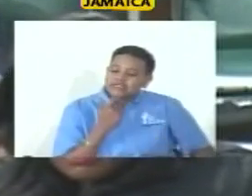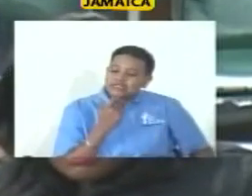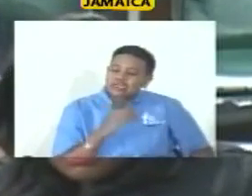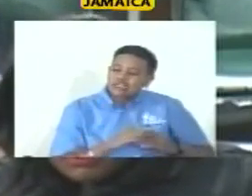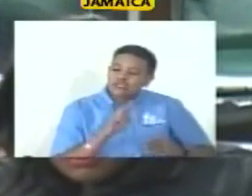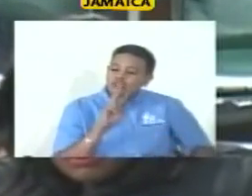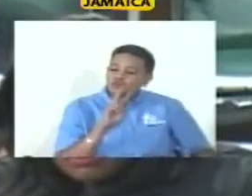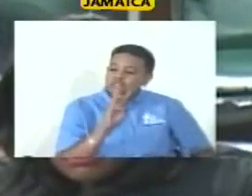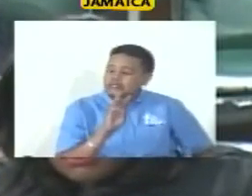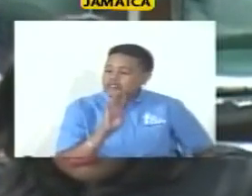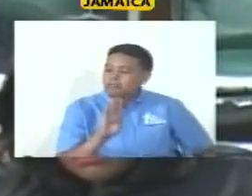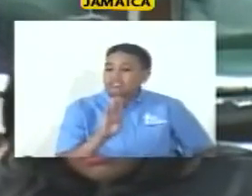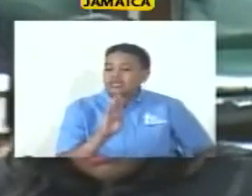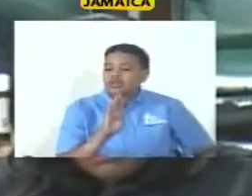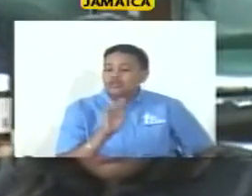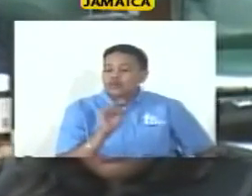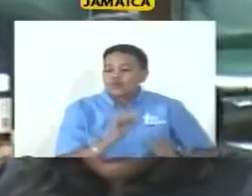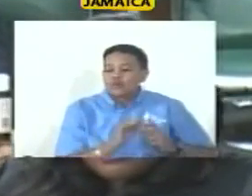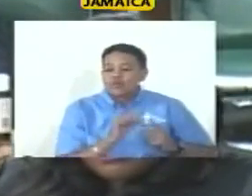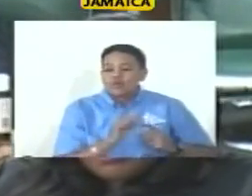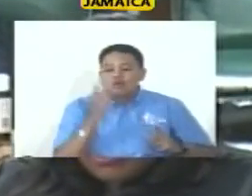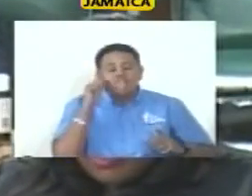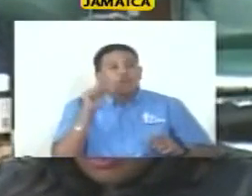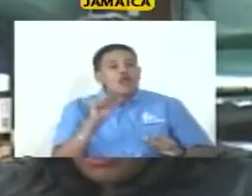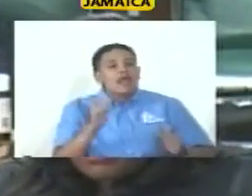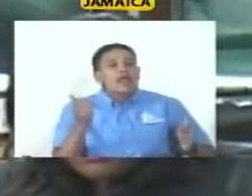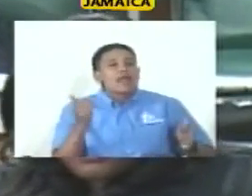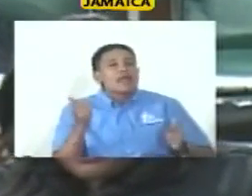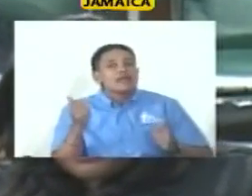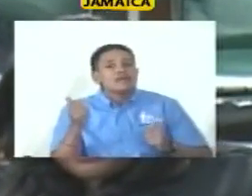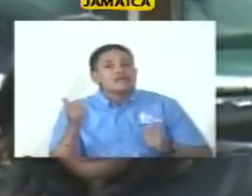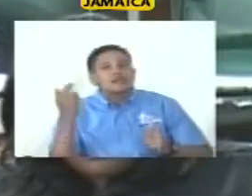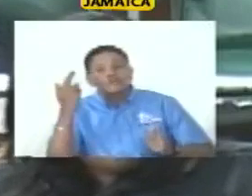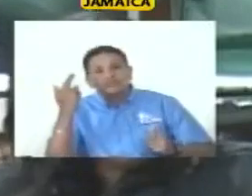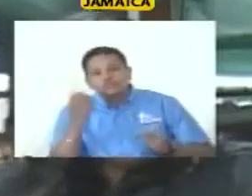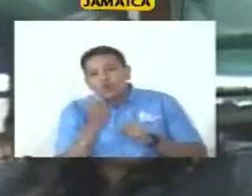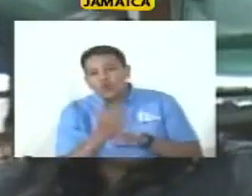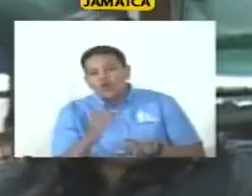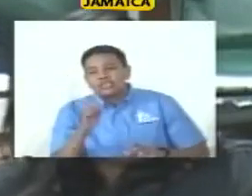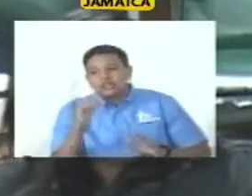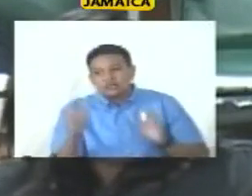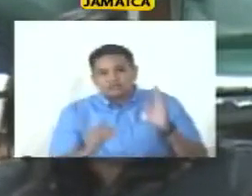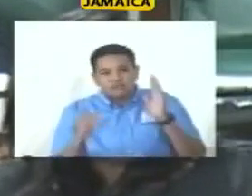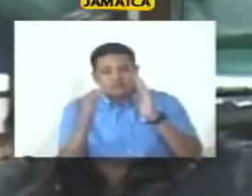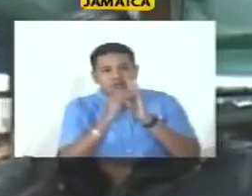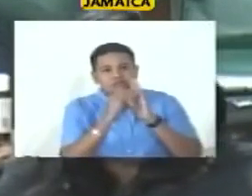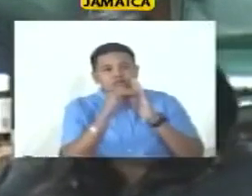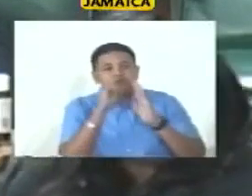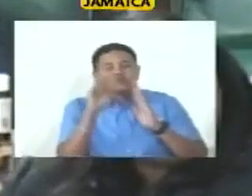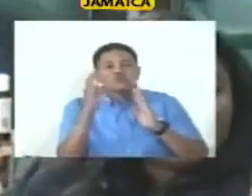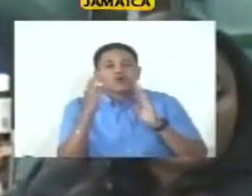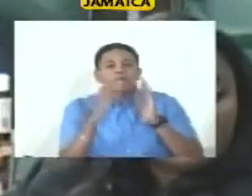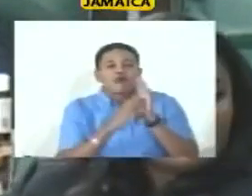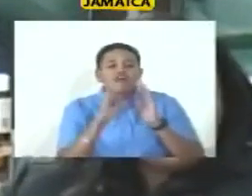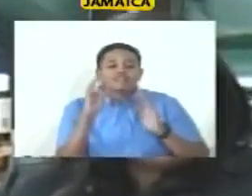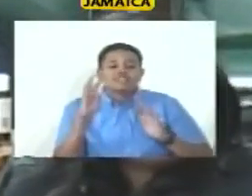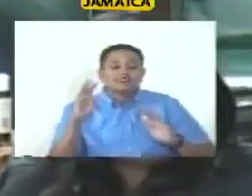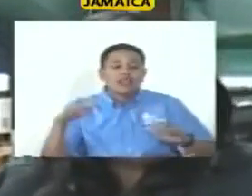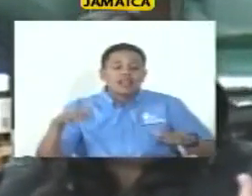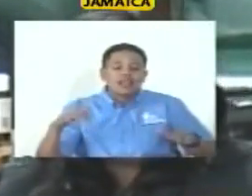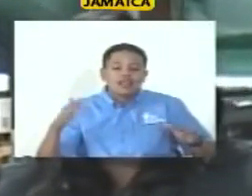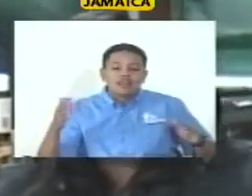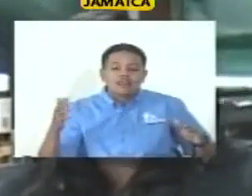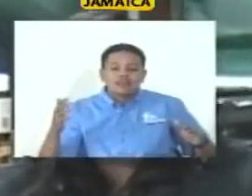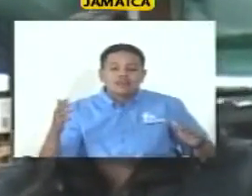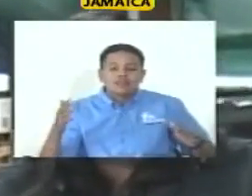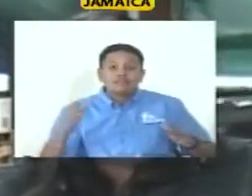2.6b, the words "for any other cause" needs to go back to the margin of subparagraph 6. That wasn't made